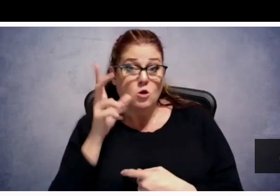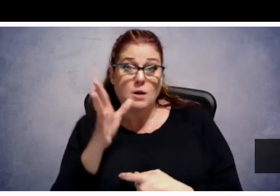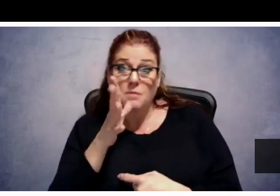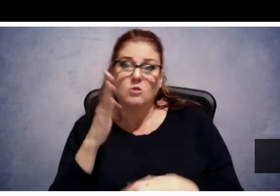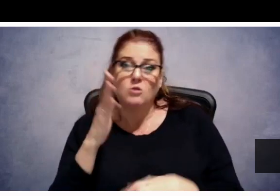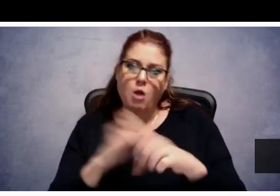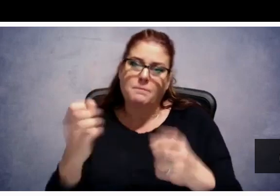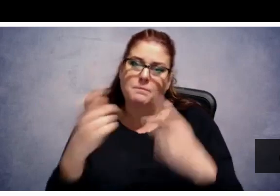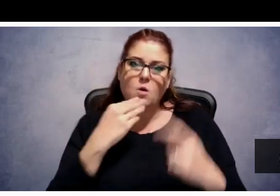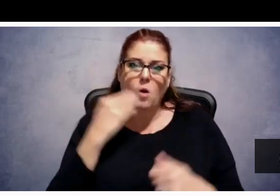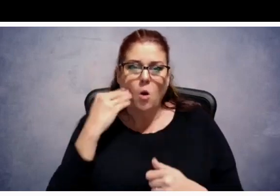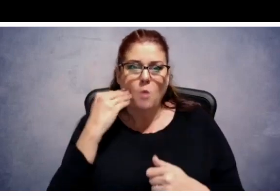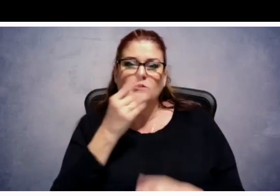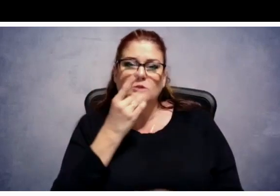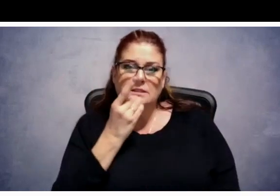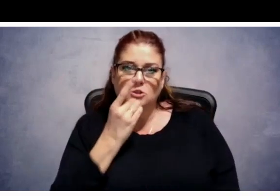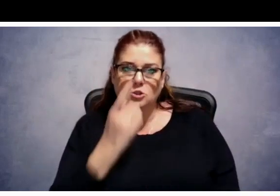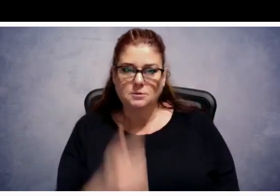us home for dinner.